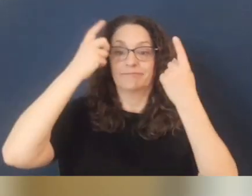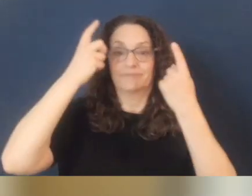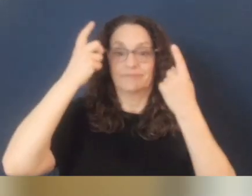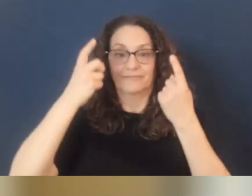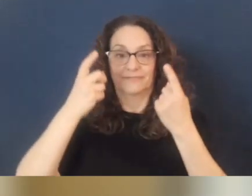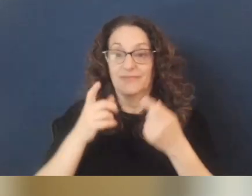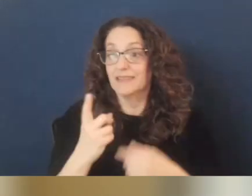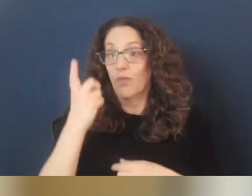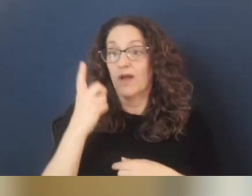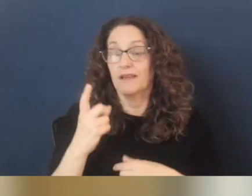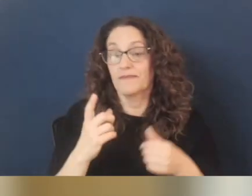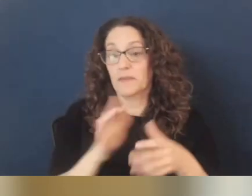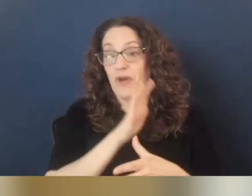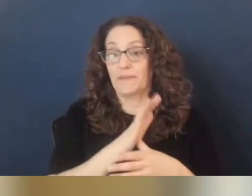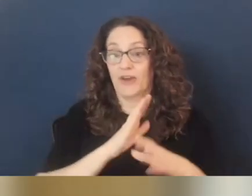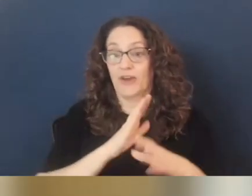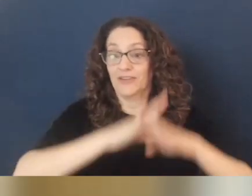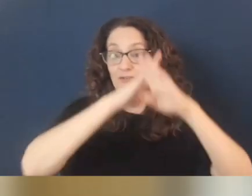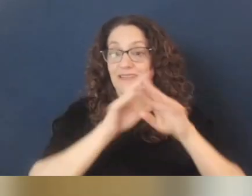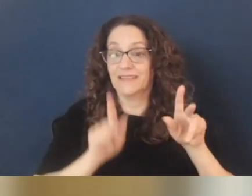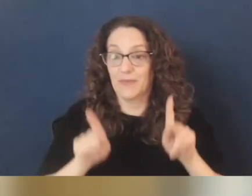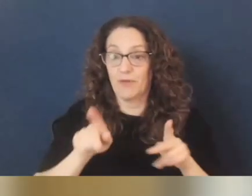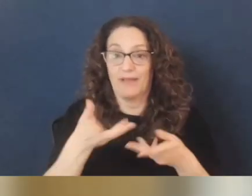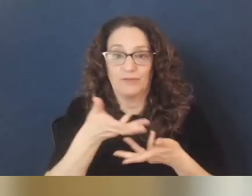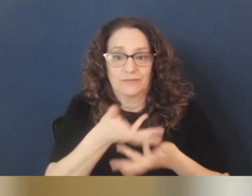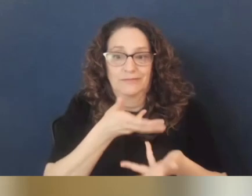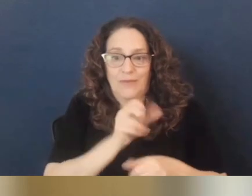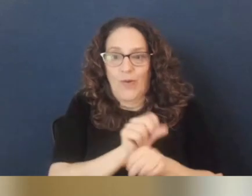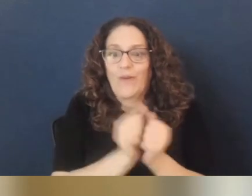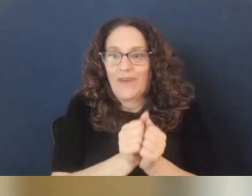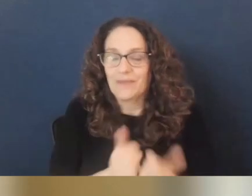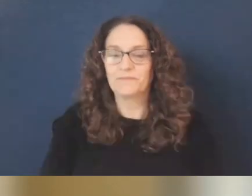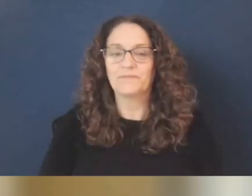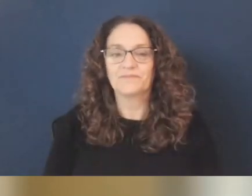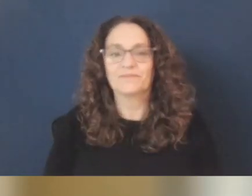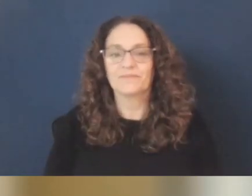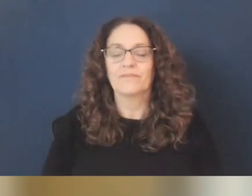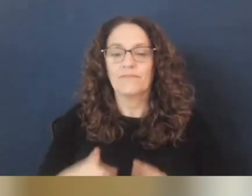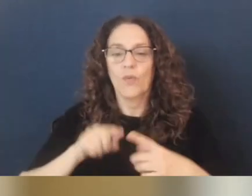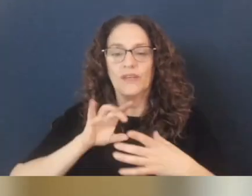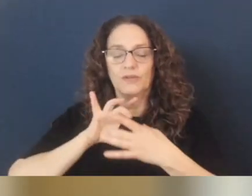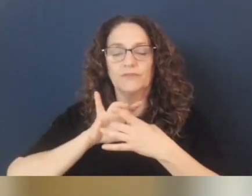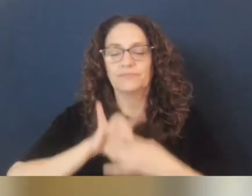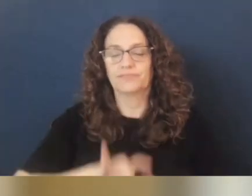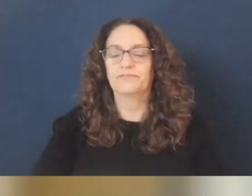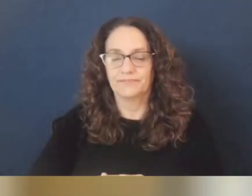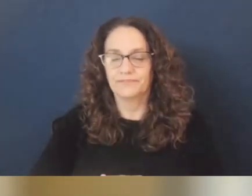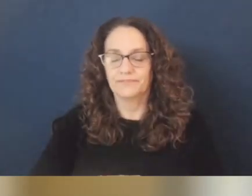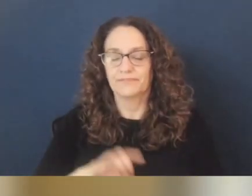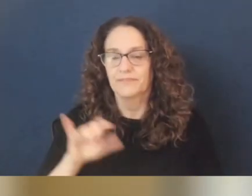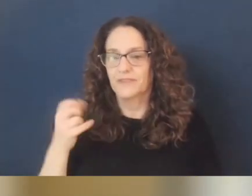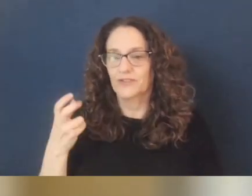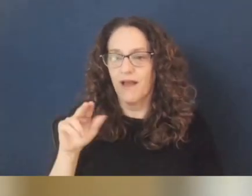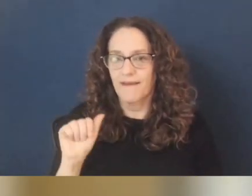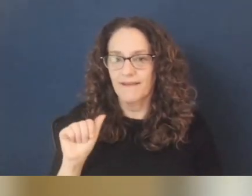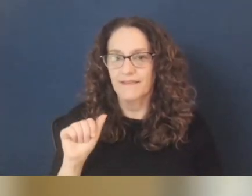work with. But then also after doing jhana practice, it's so interesting to look at the mind.